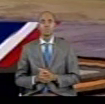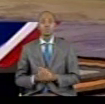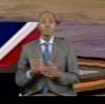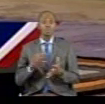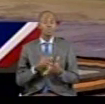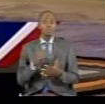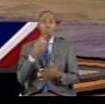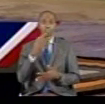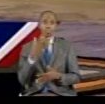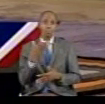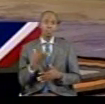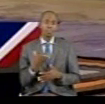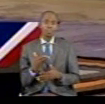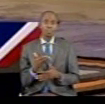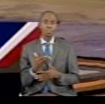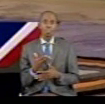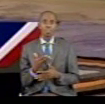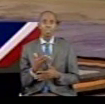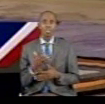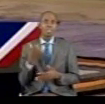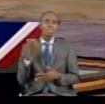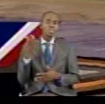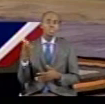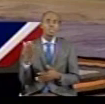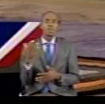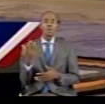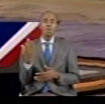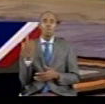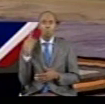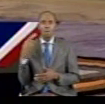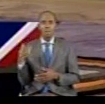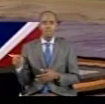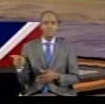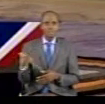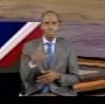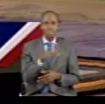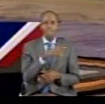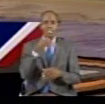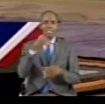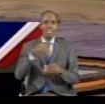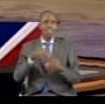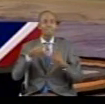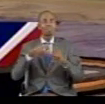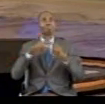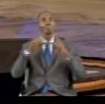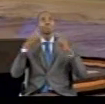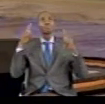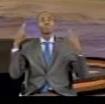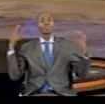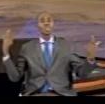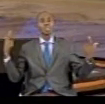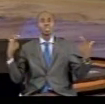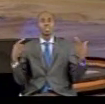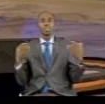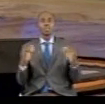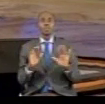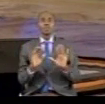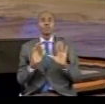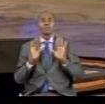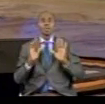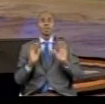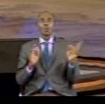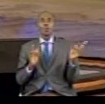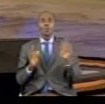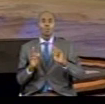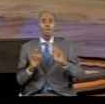says, there were they in great fear where no fear